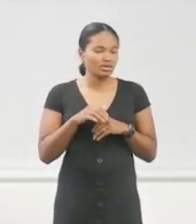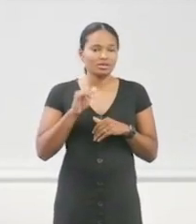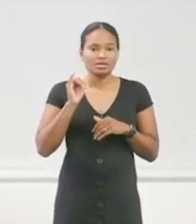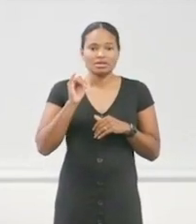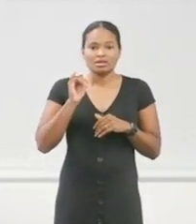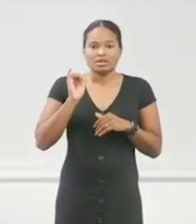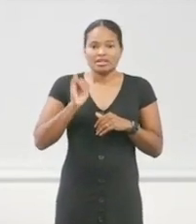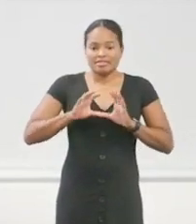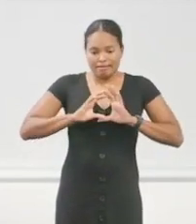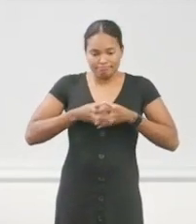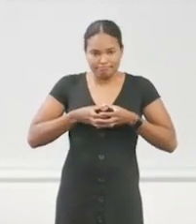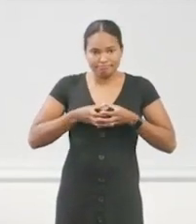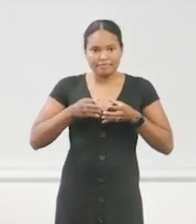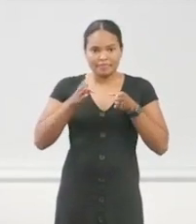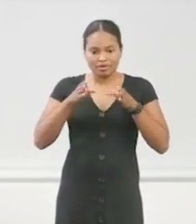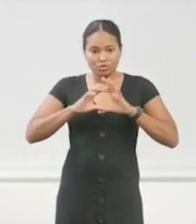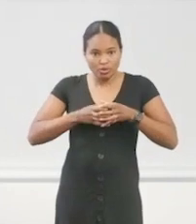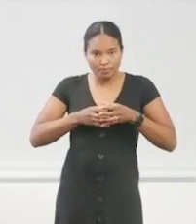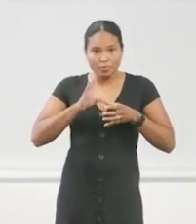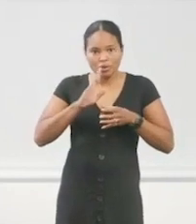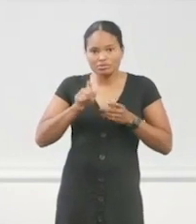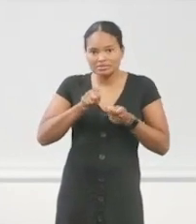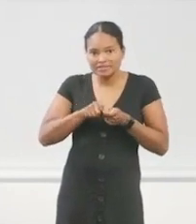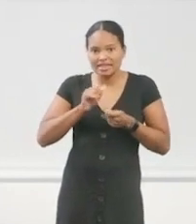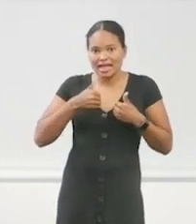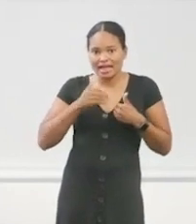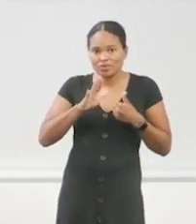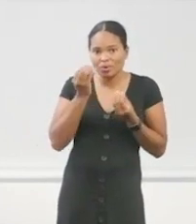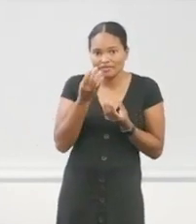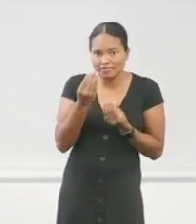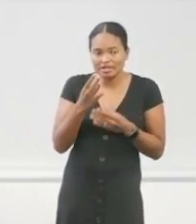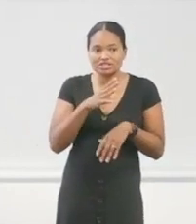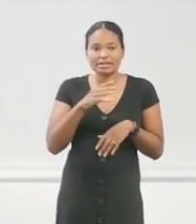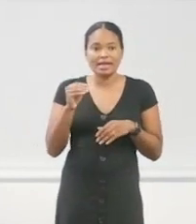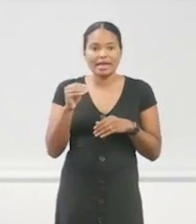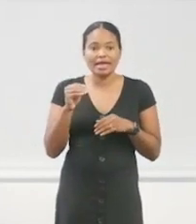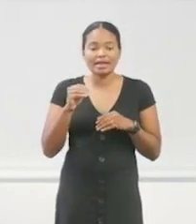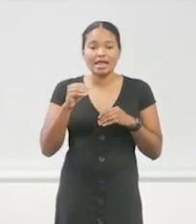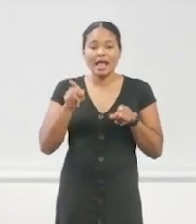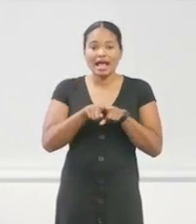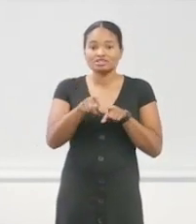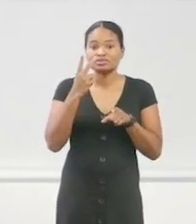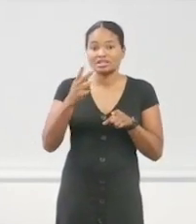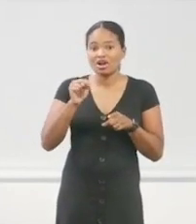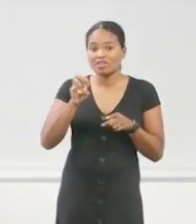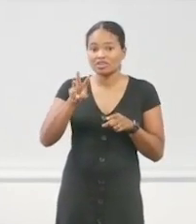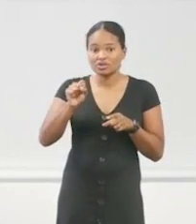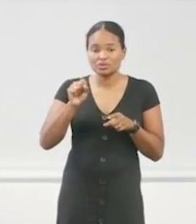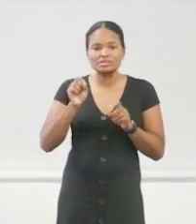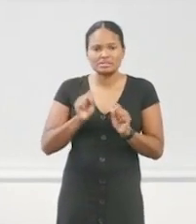that information back to that major case team who's working on it. And sometimes that major case team, as you've seen in the news, is able to have